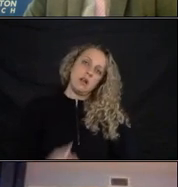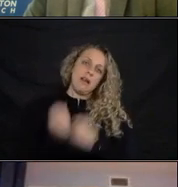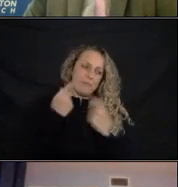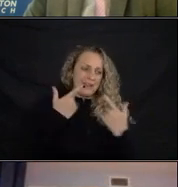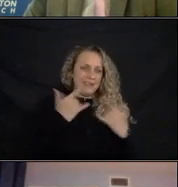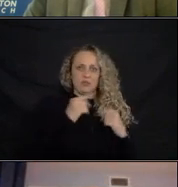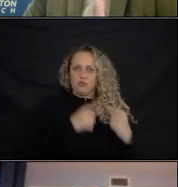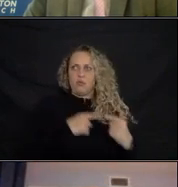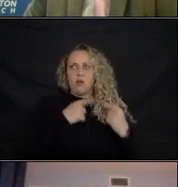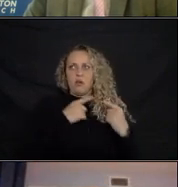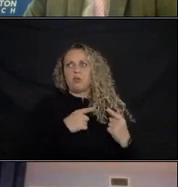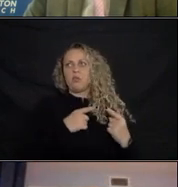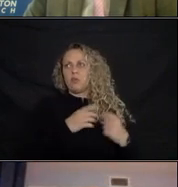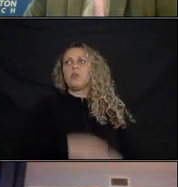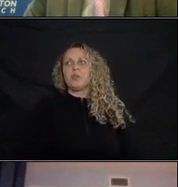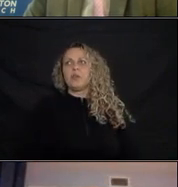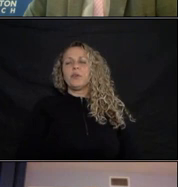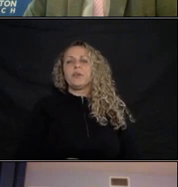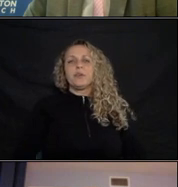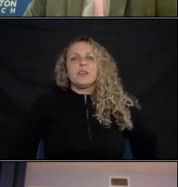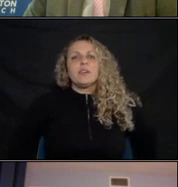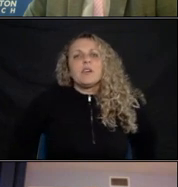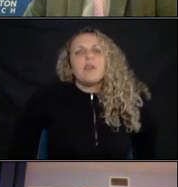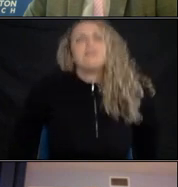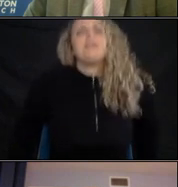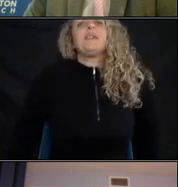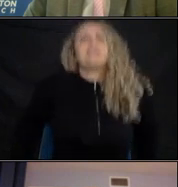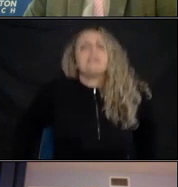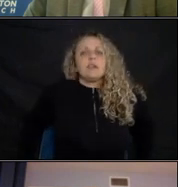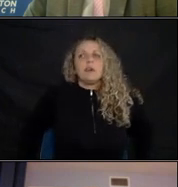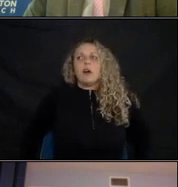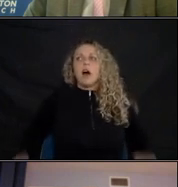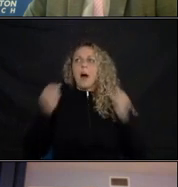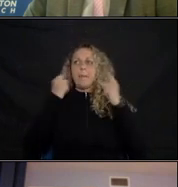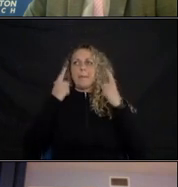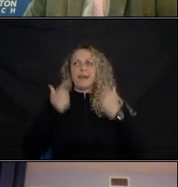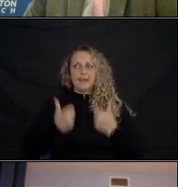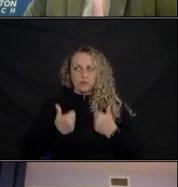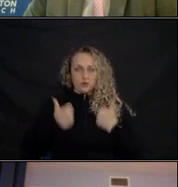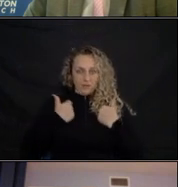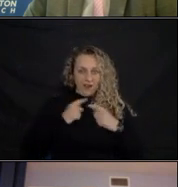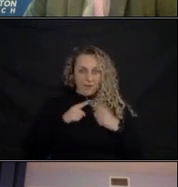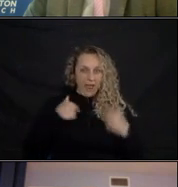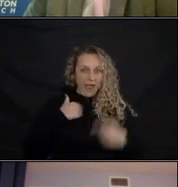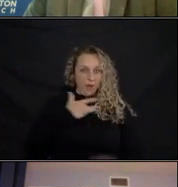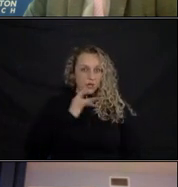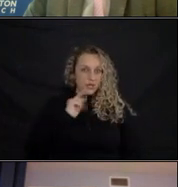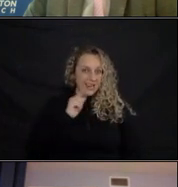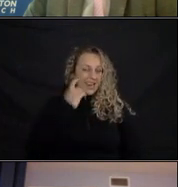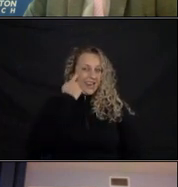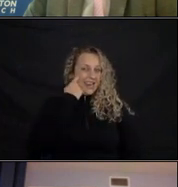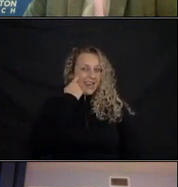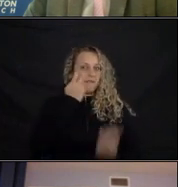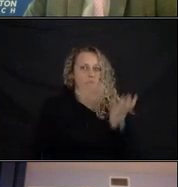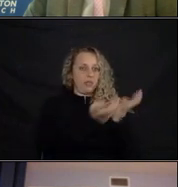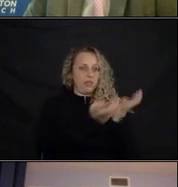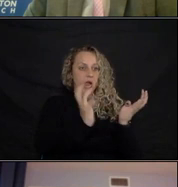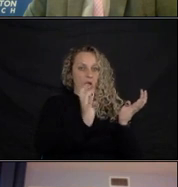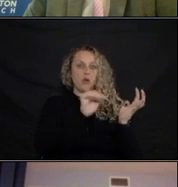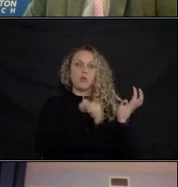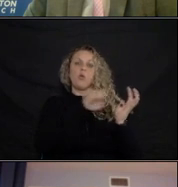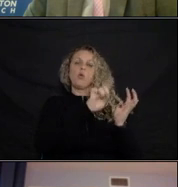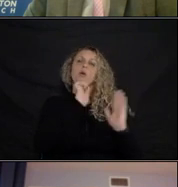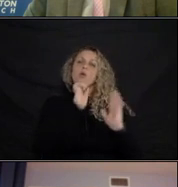struggling, and many have survived, but I would appreciate it if the council would be able